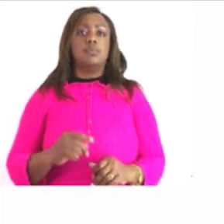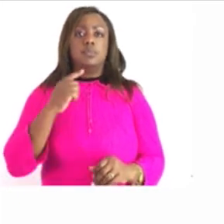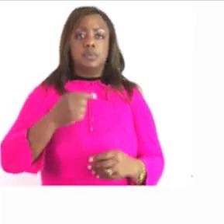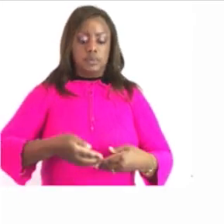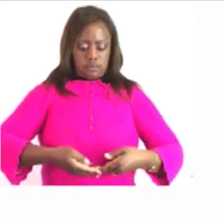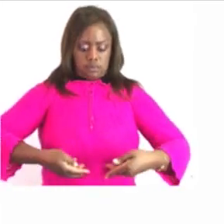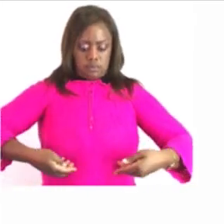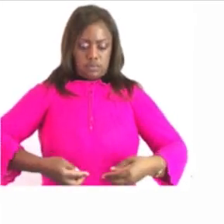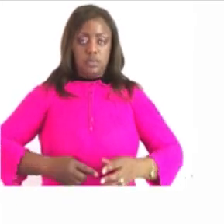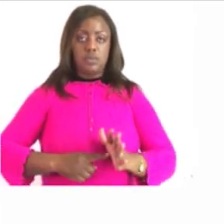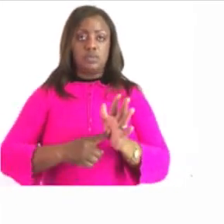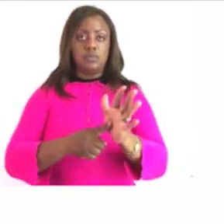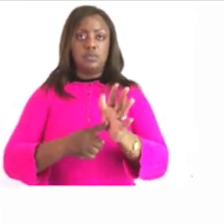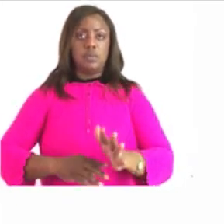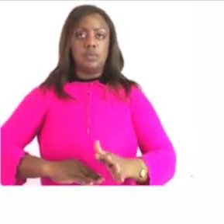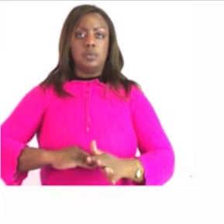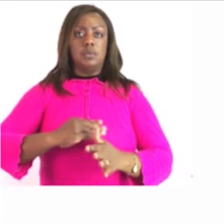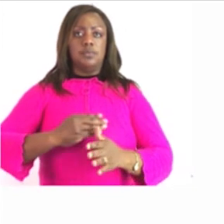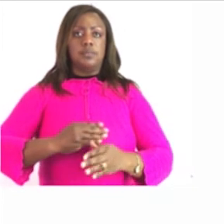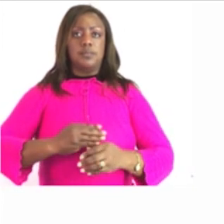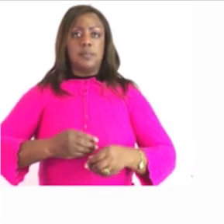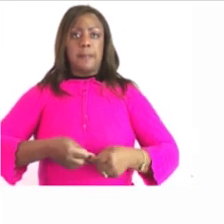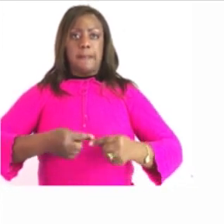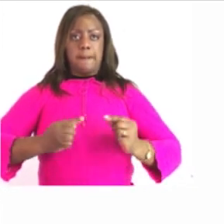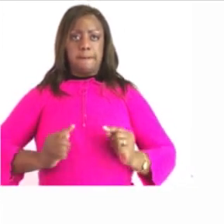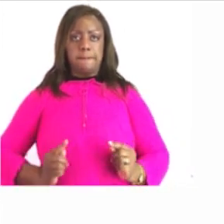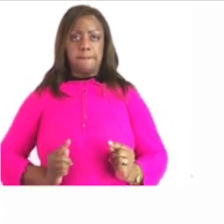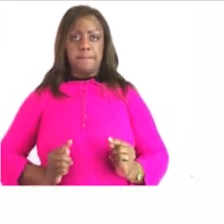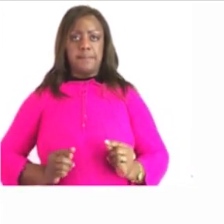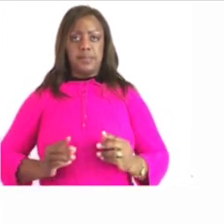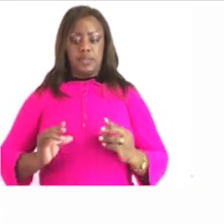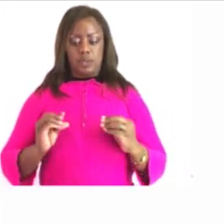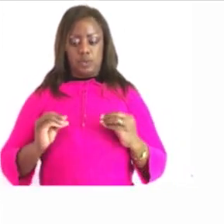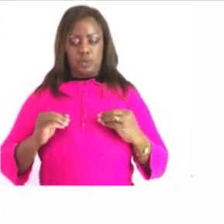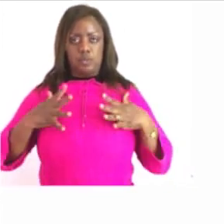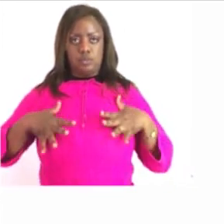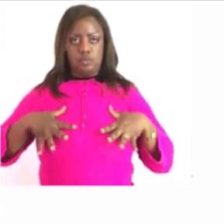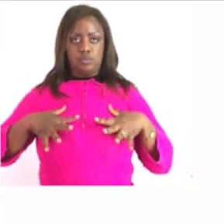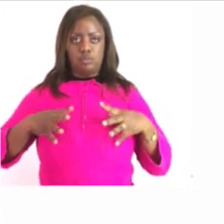that when we're breathing out, the lungs become a little bit smaller, and the diaphragm